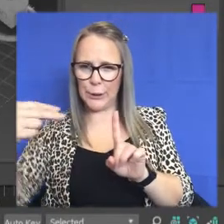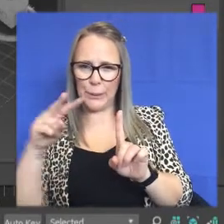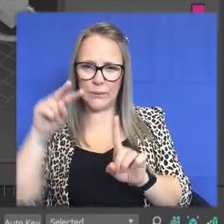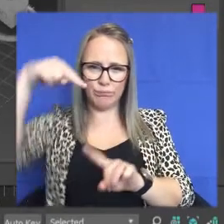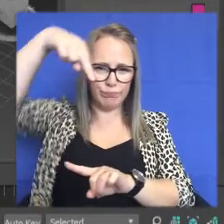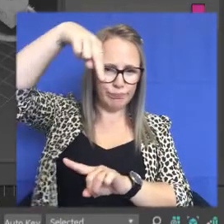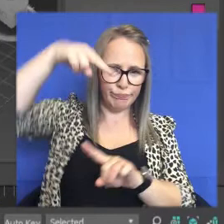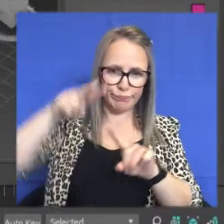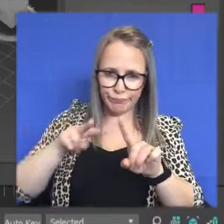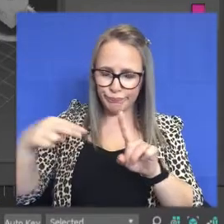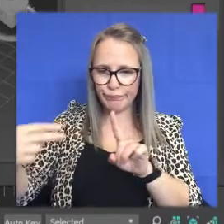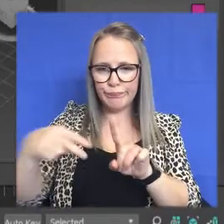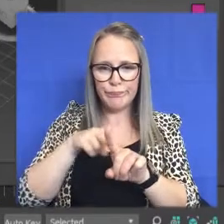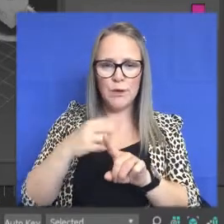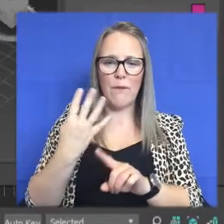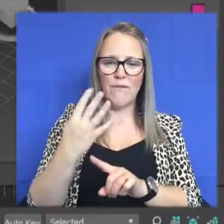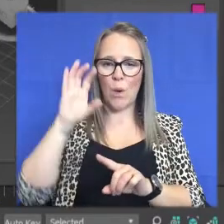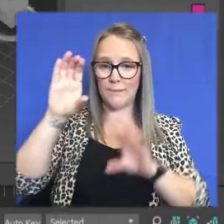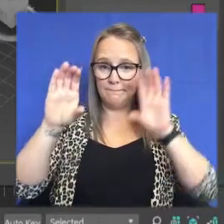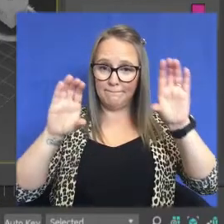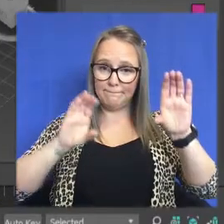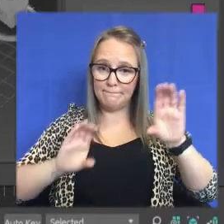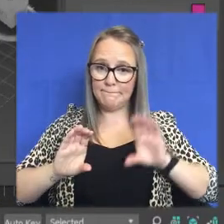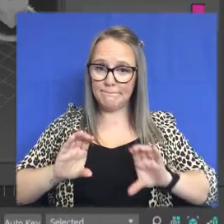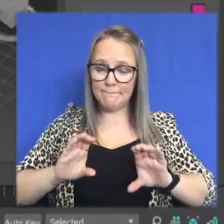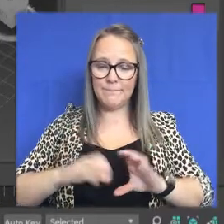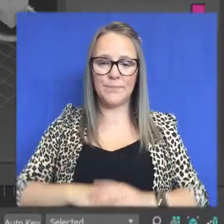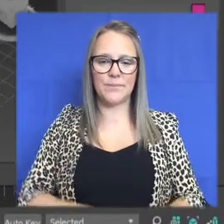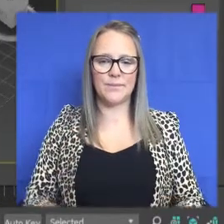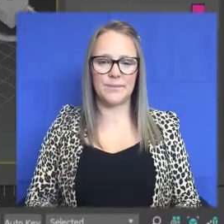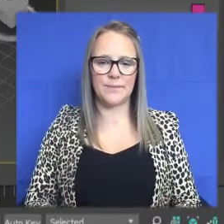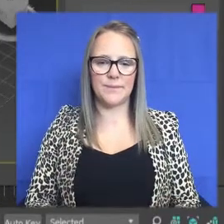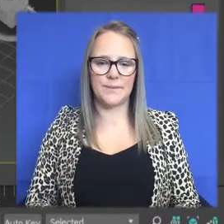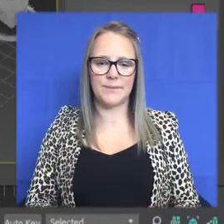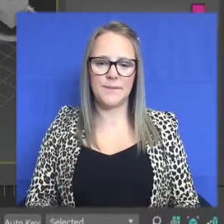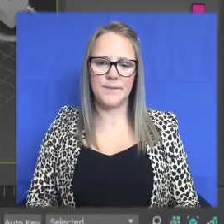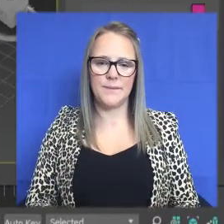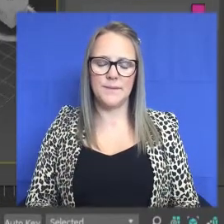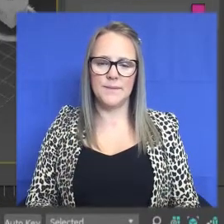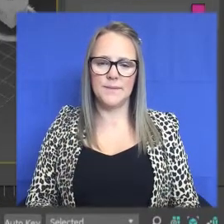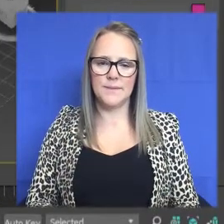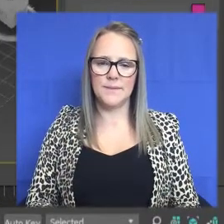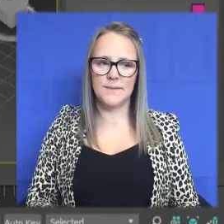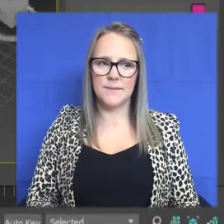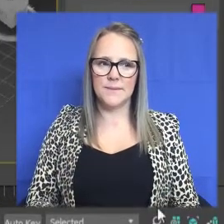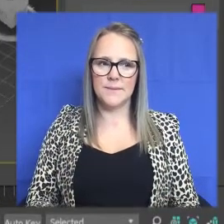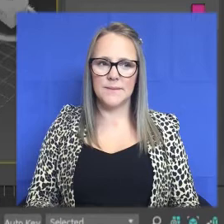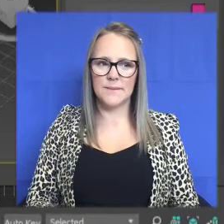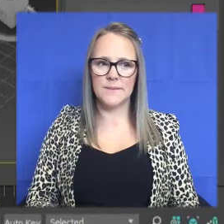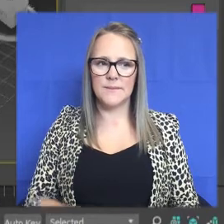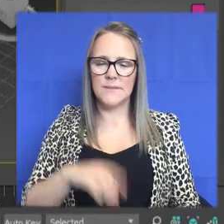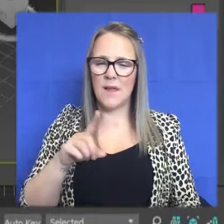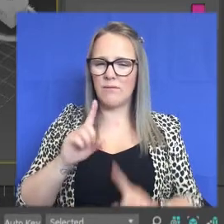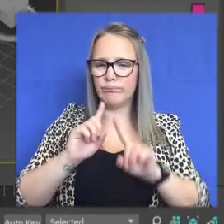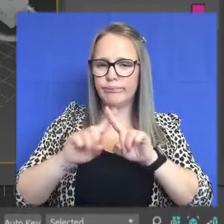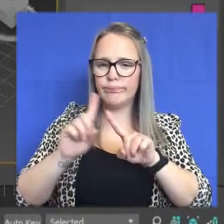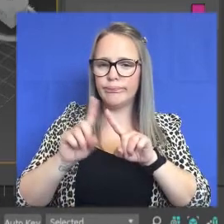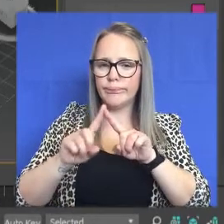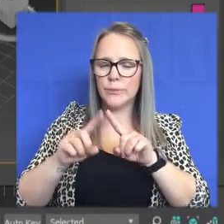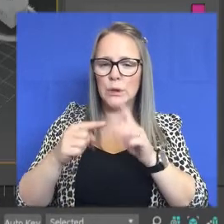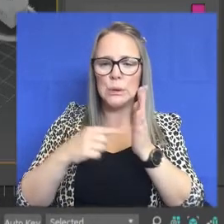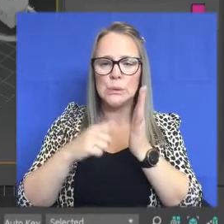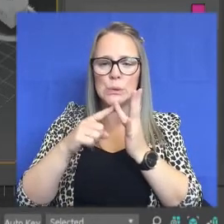to do. So you have 4 views to work with here. Multiple buttons and multiple